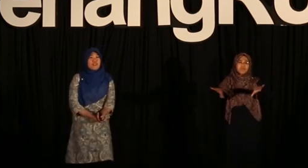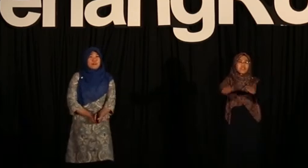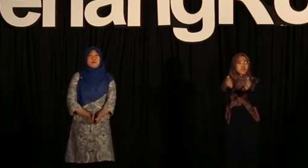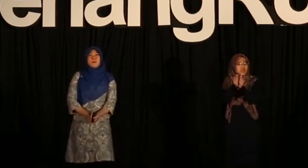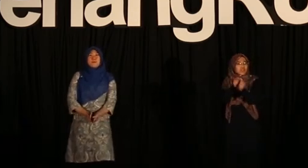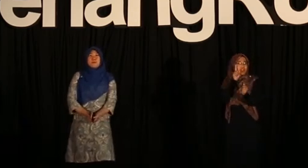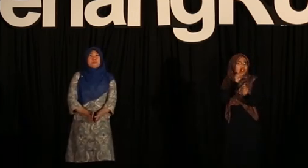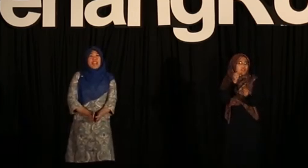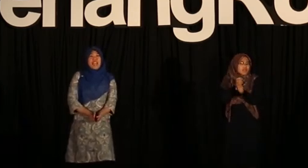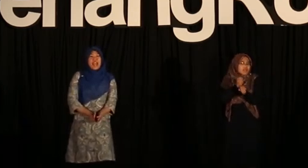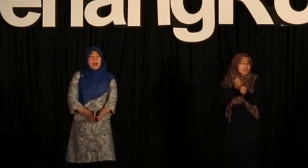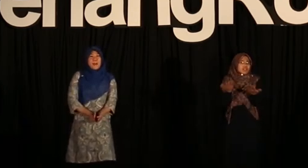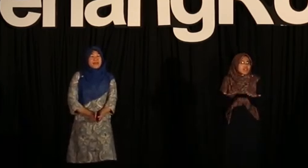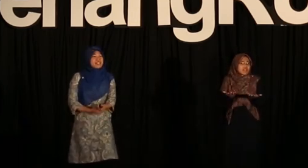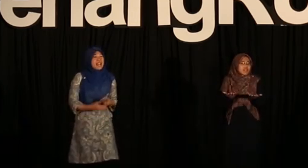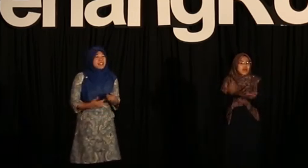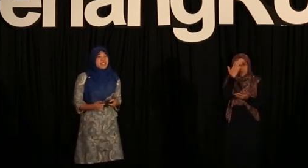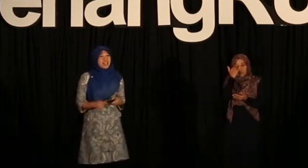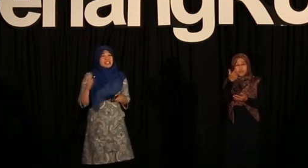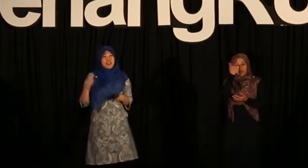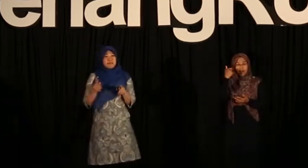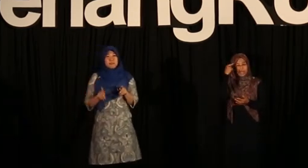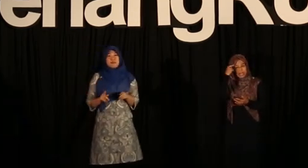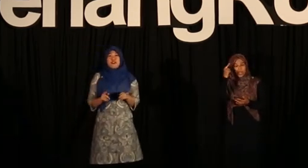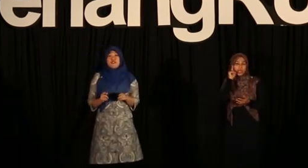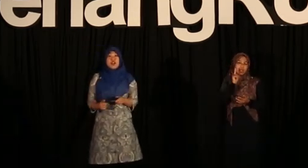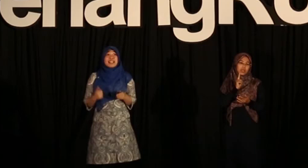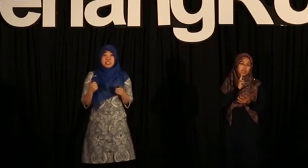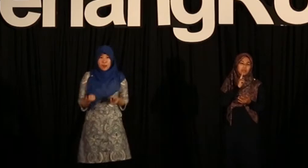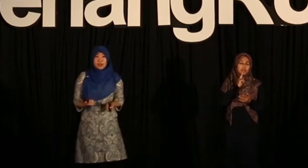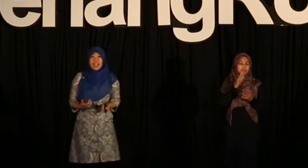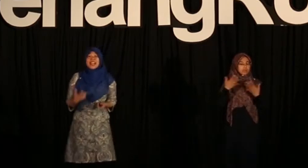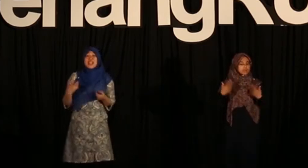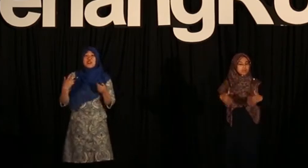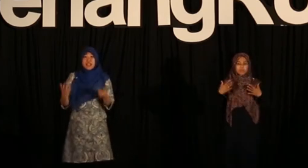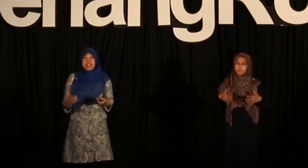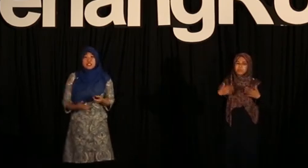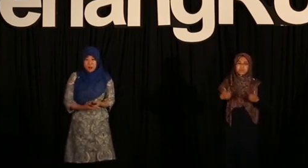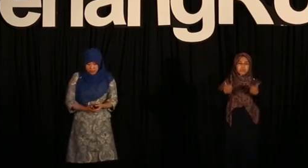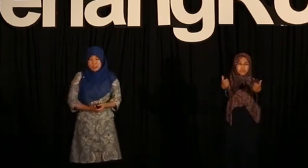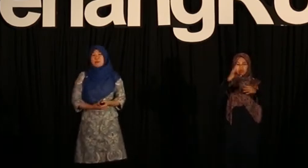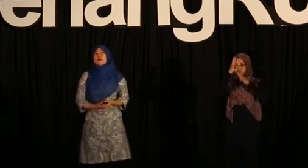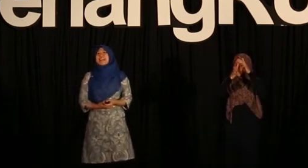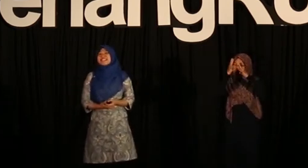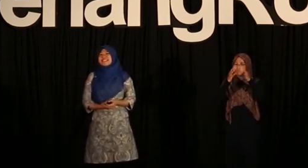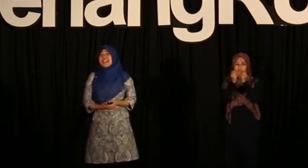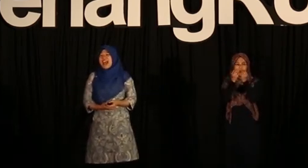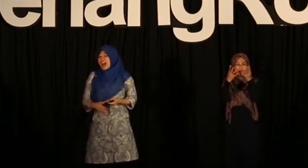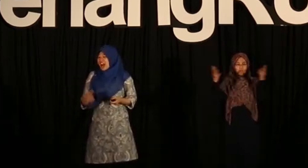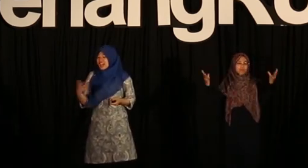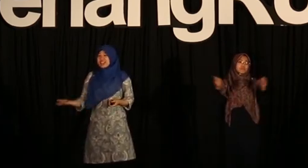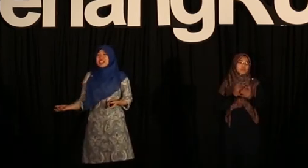with deaf people? Because I think deaf people are very inspiring and they create inspiring